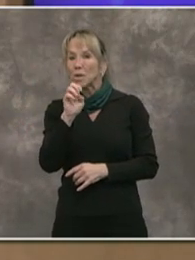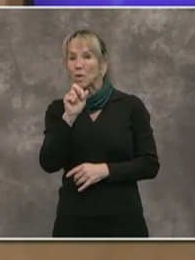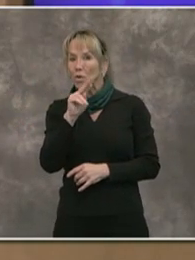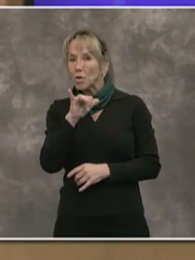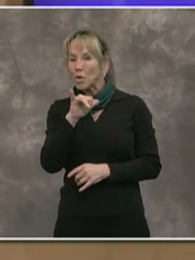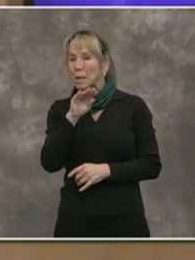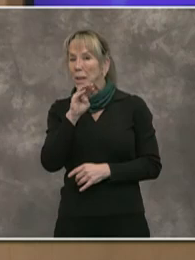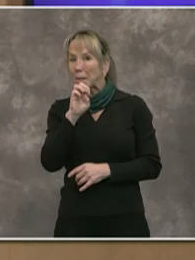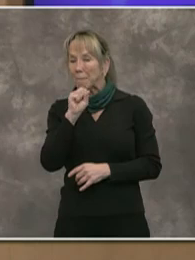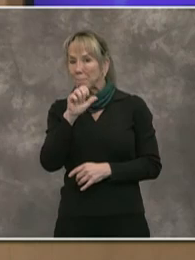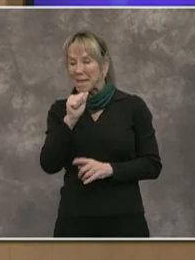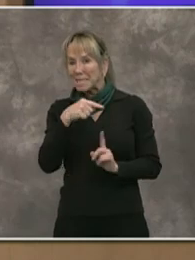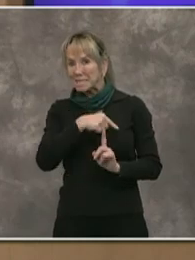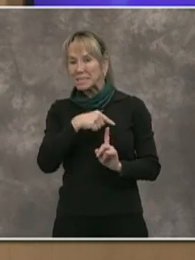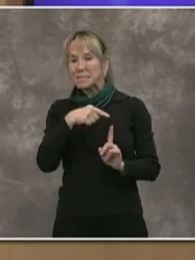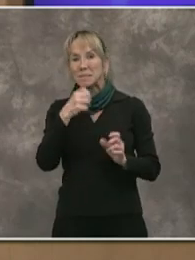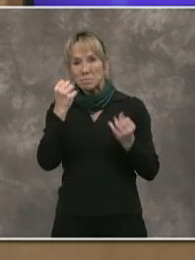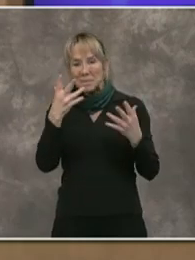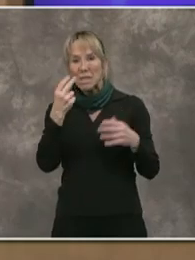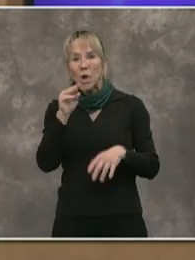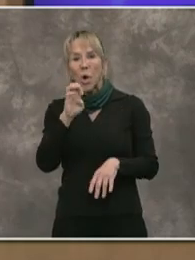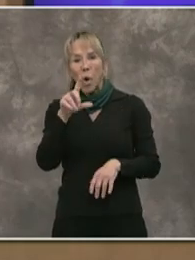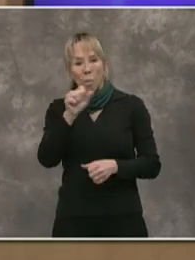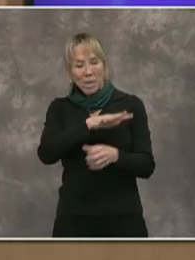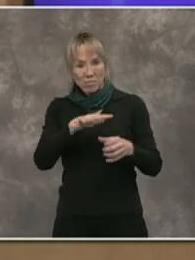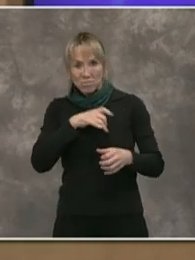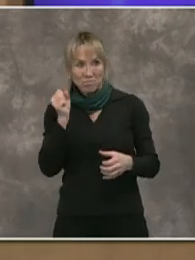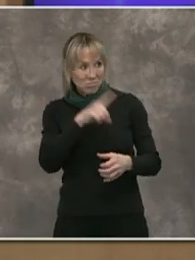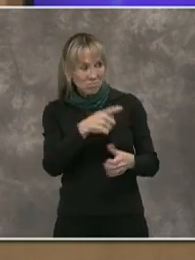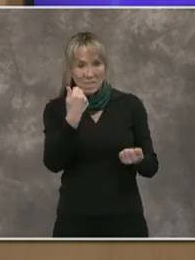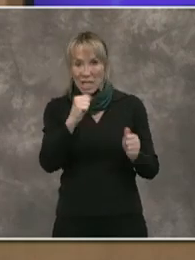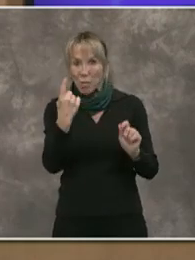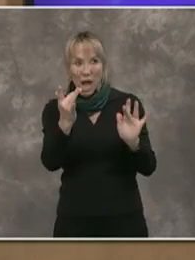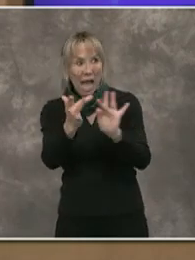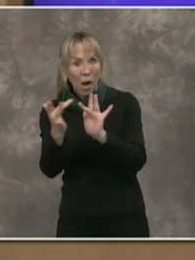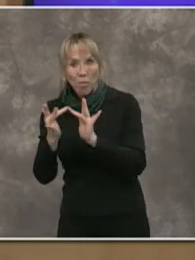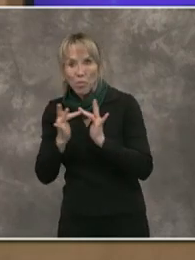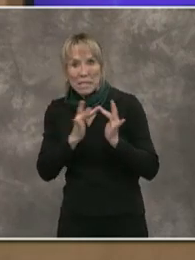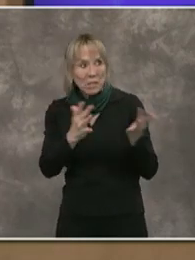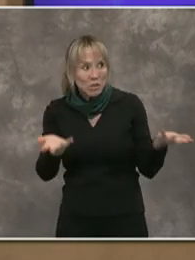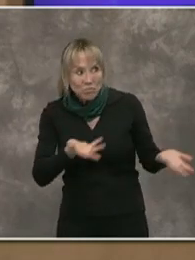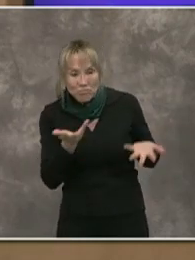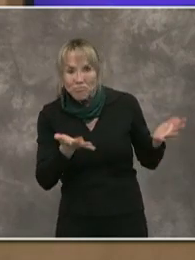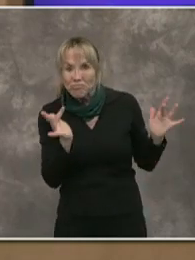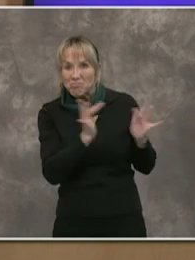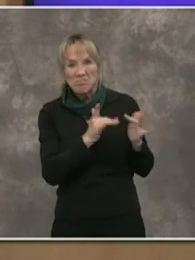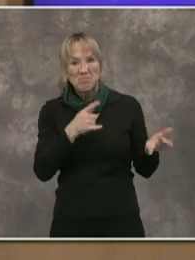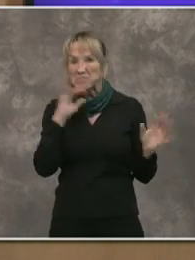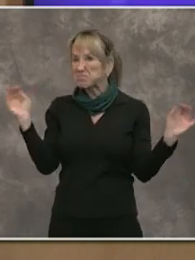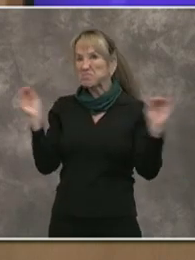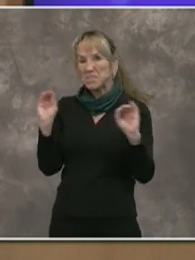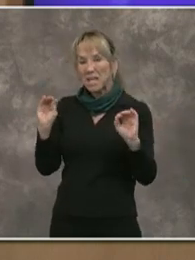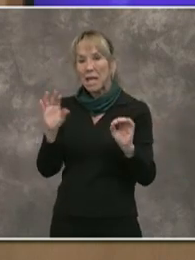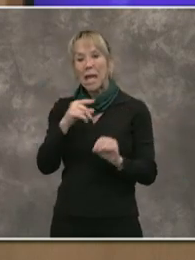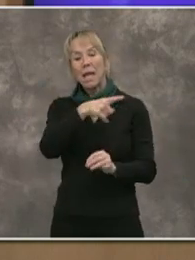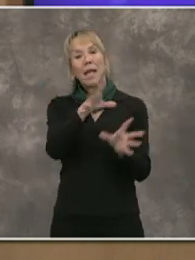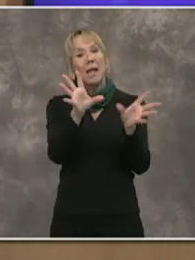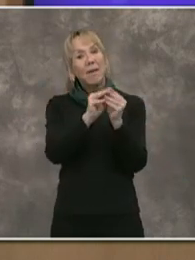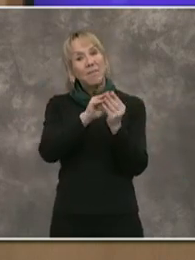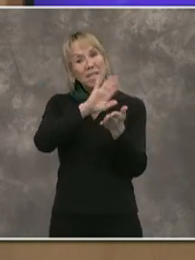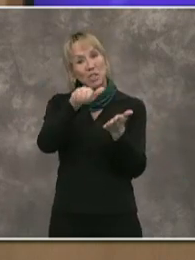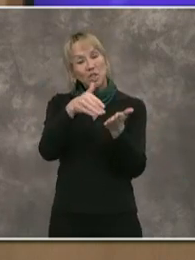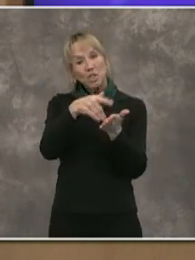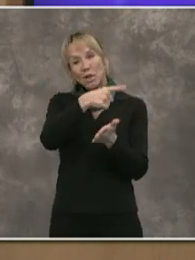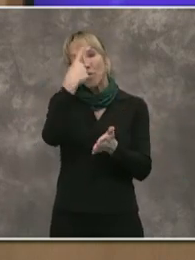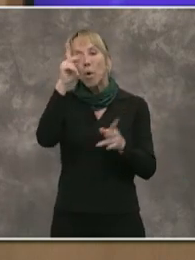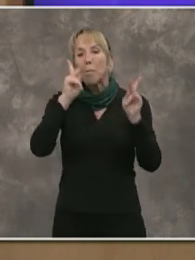no contact with any outreach program. The convention center is mostly for people who were already in shelters. What's available for people